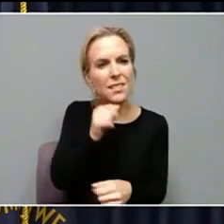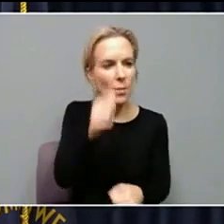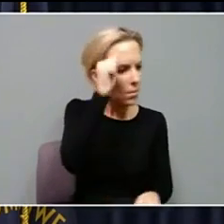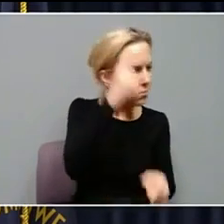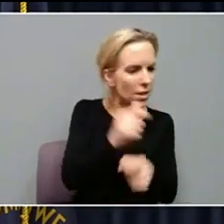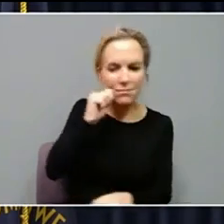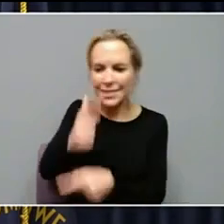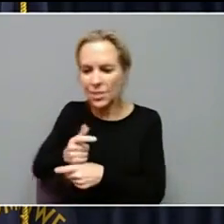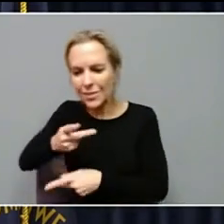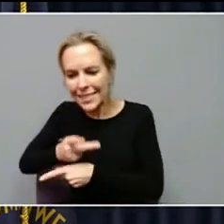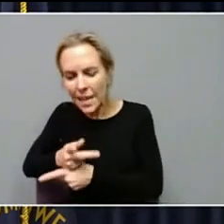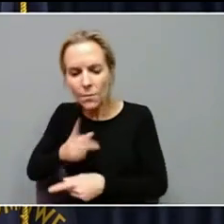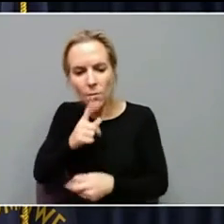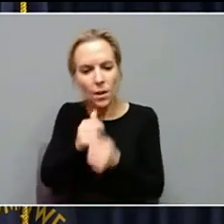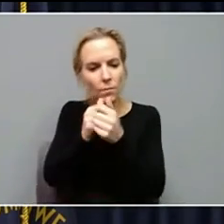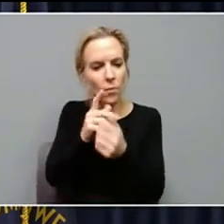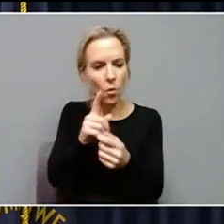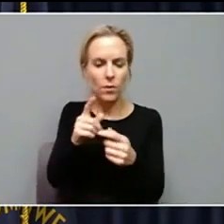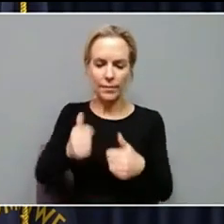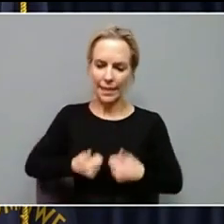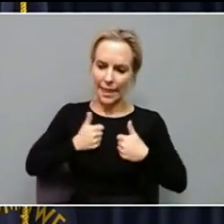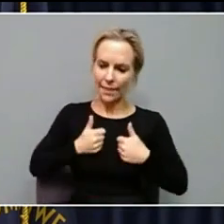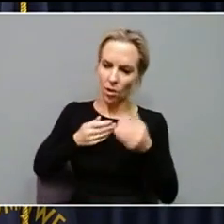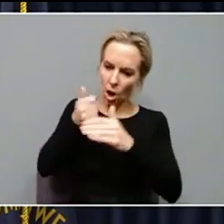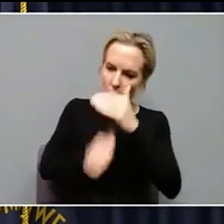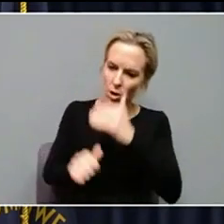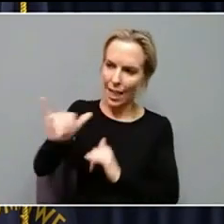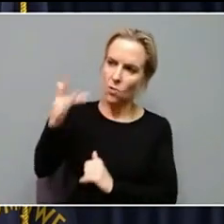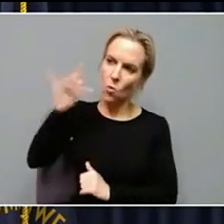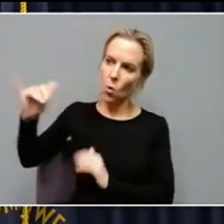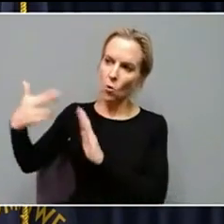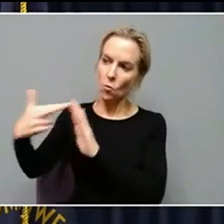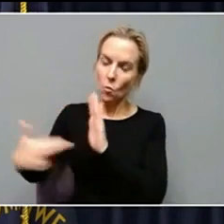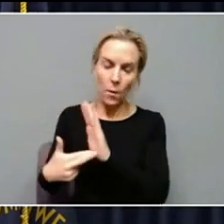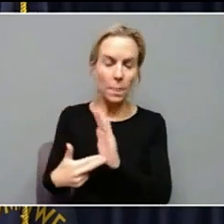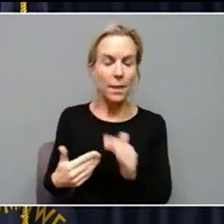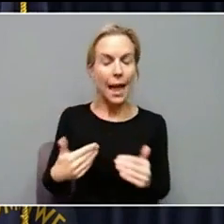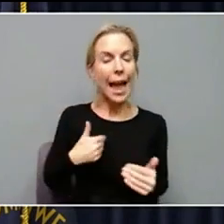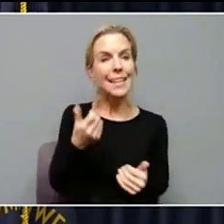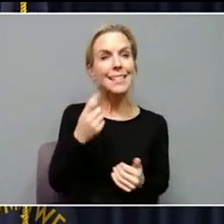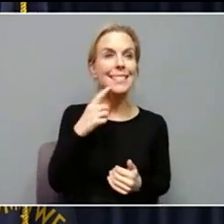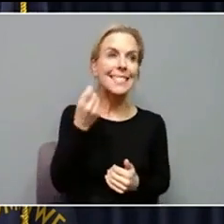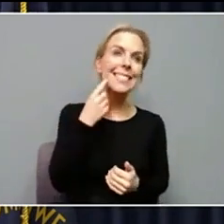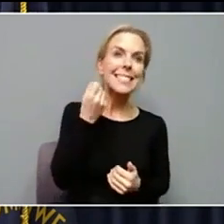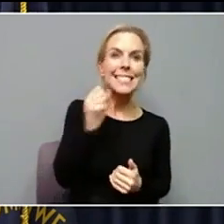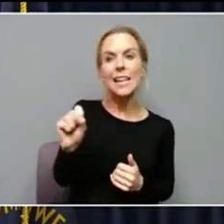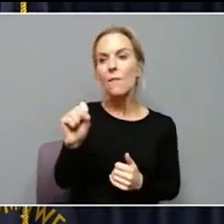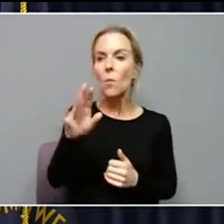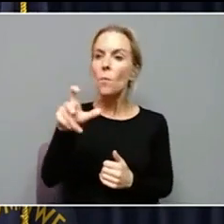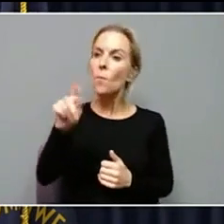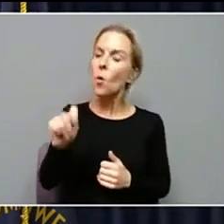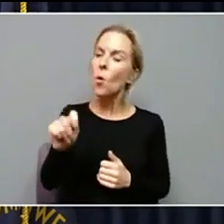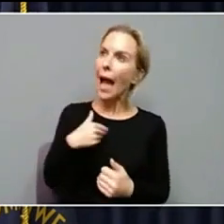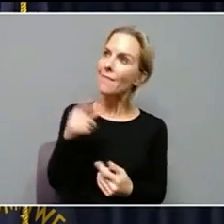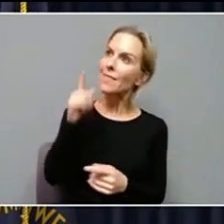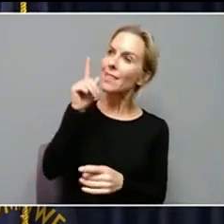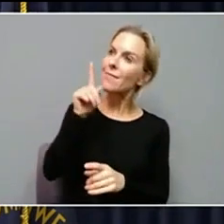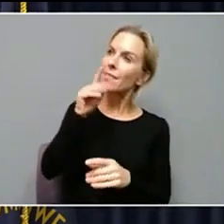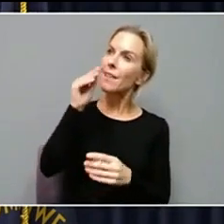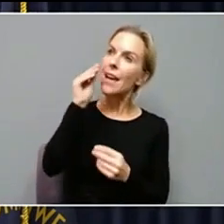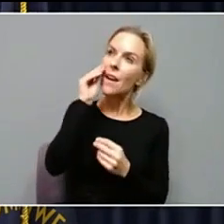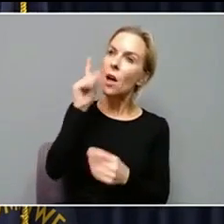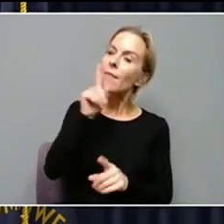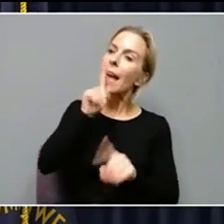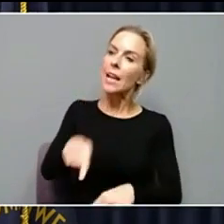or living by that golden rule. But if any of us had the silver bullet on battling misinformation, we'd all do it. I